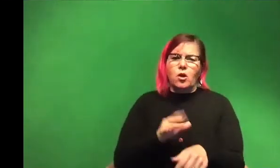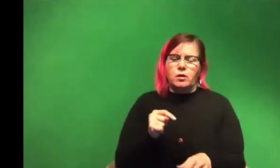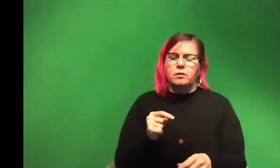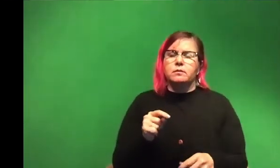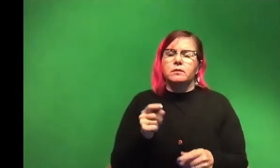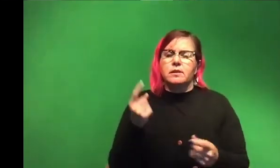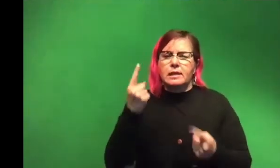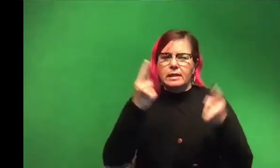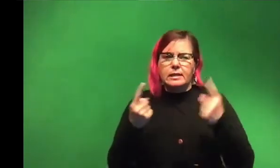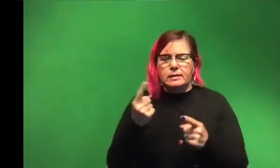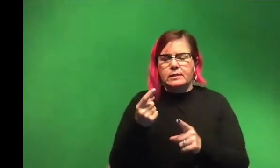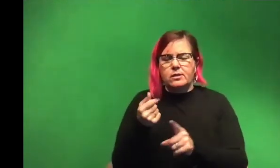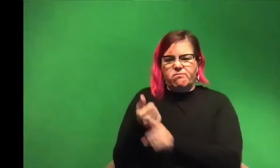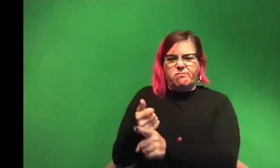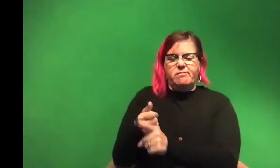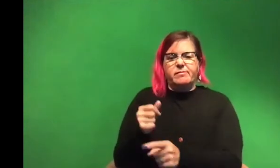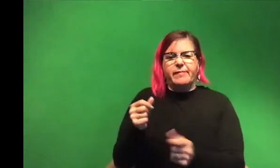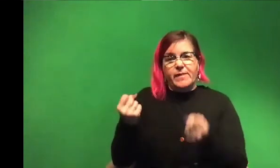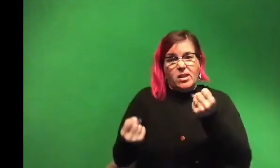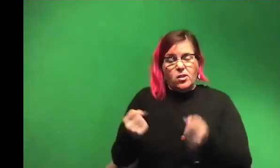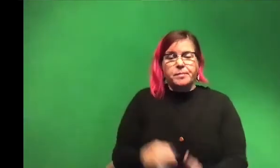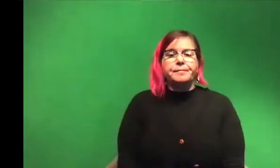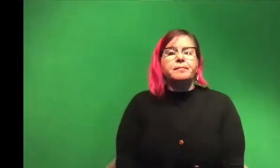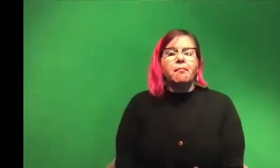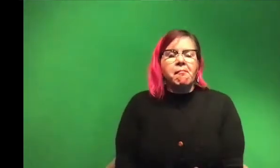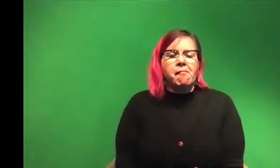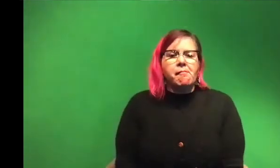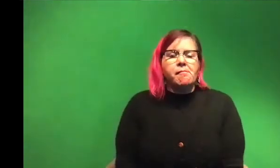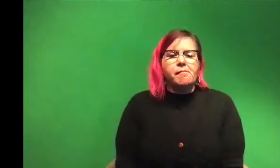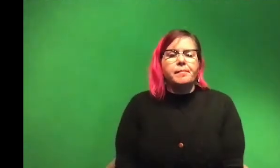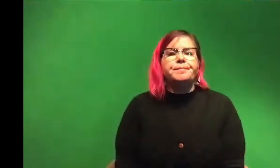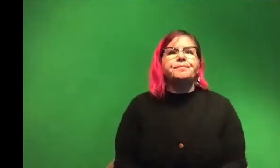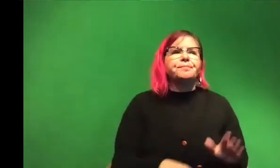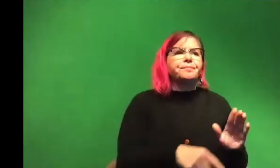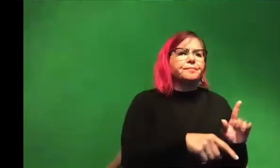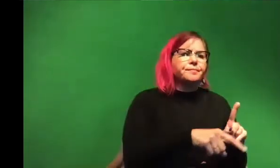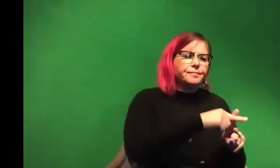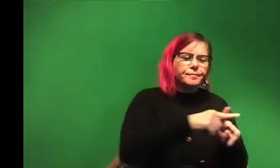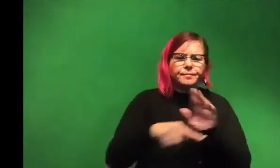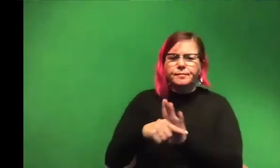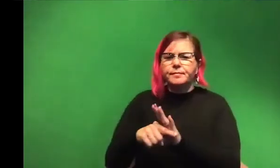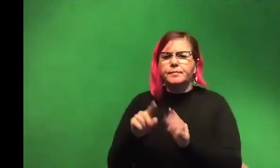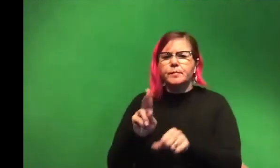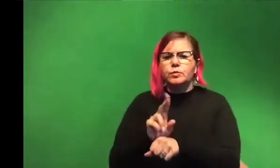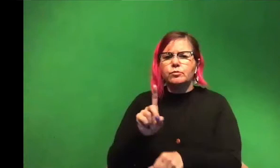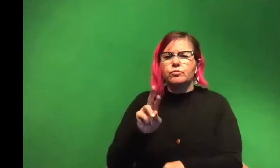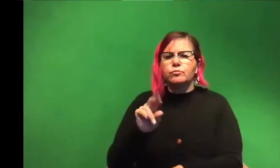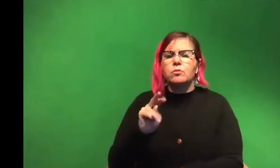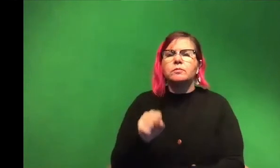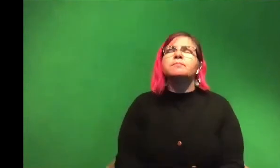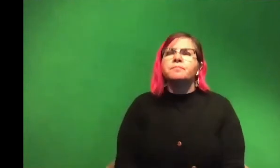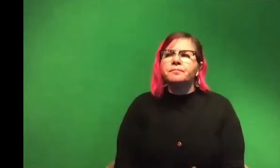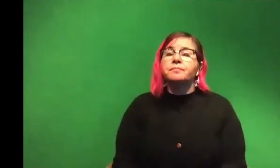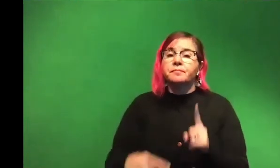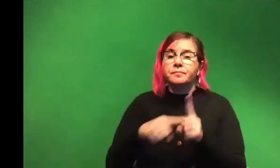vehicle. Sounds good. What are the advantages and disadvantages of using drones? So some of the advantages